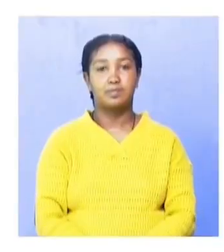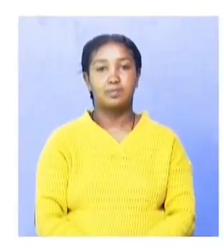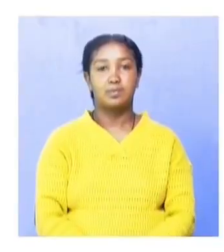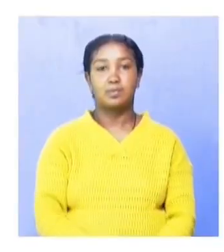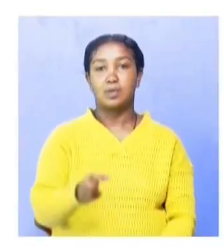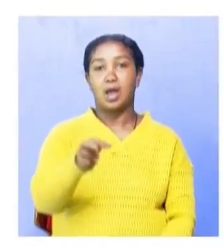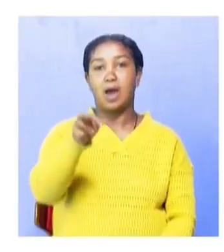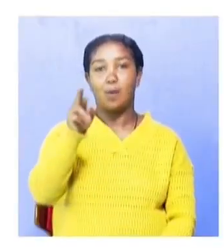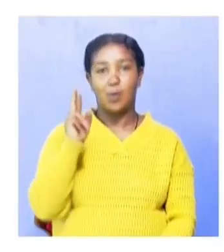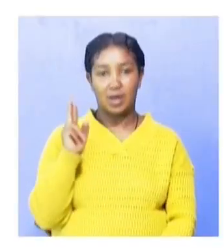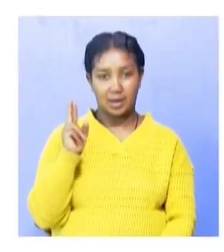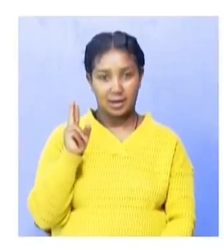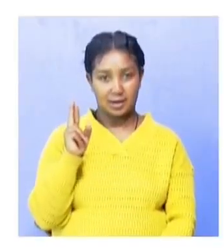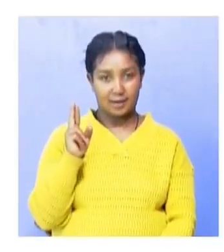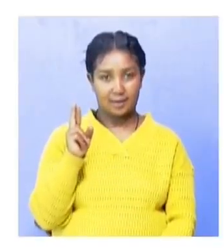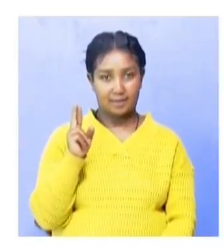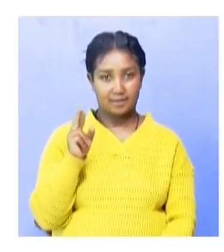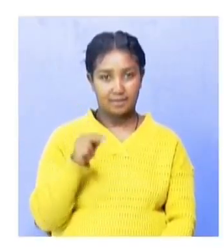were